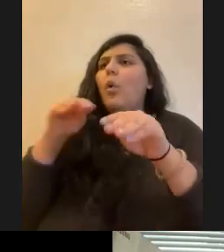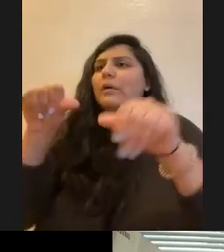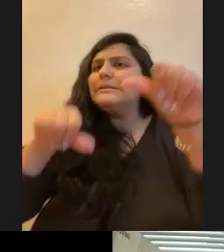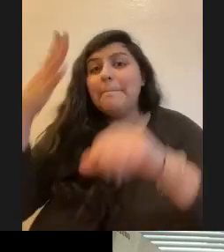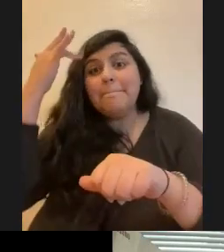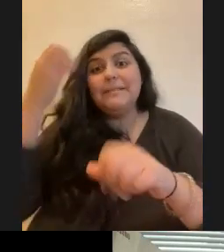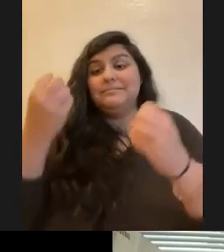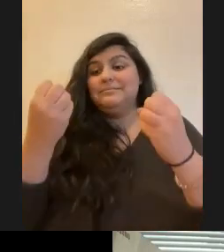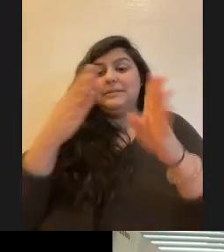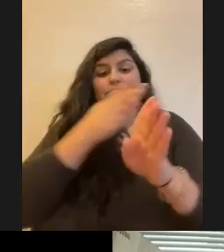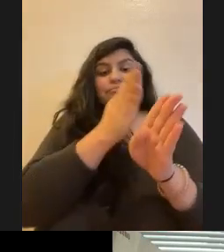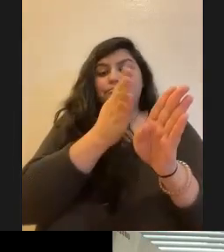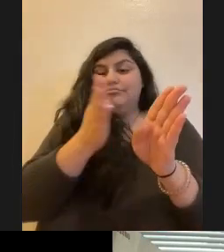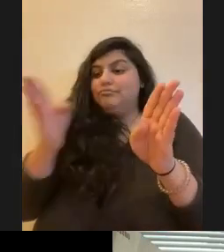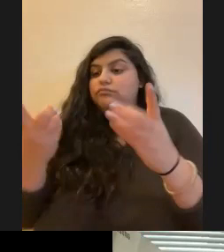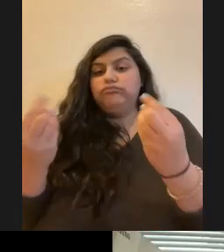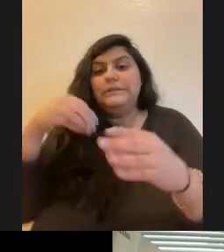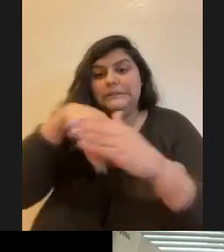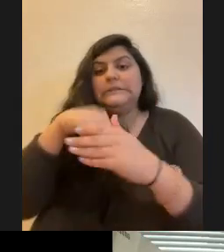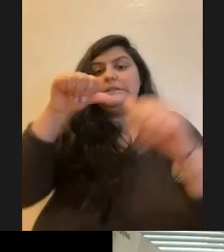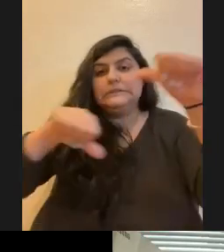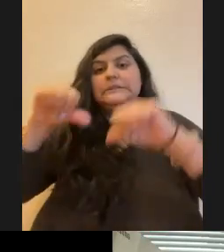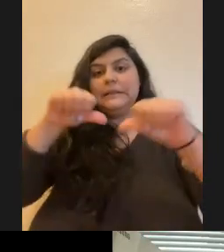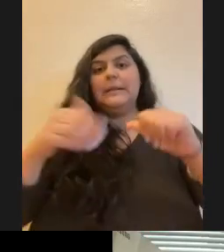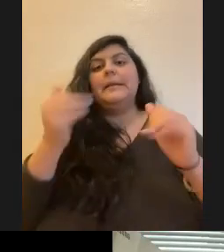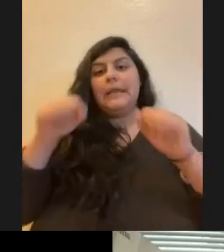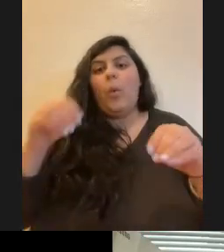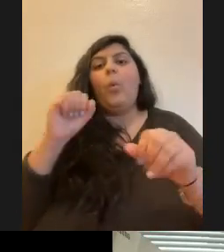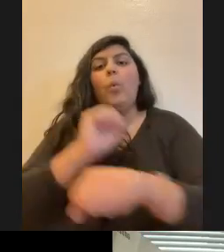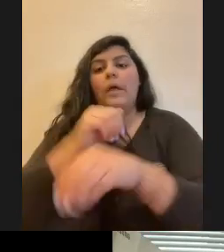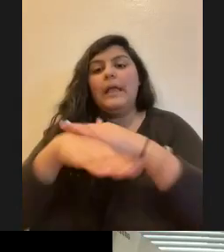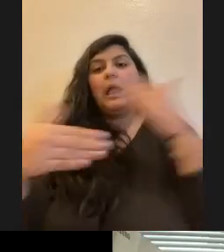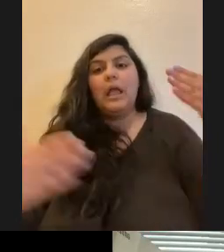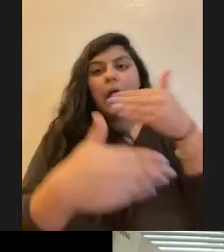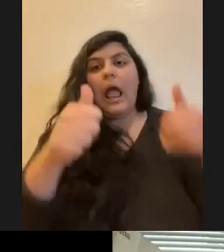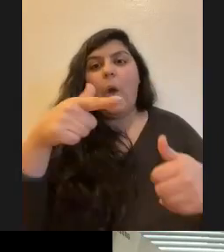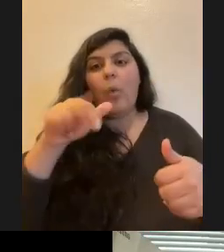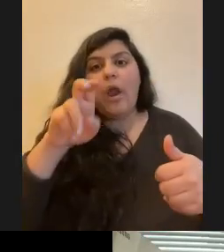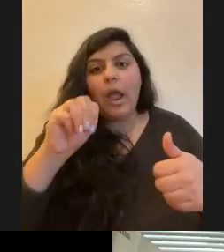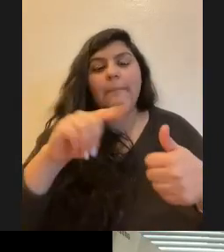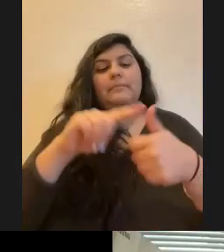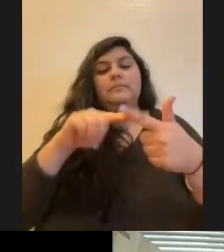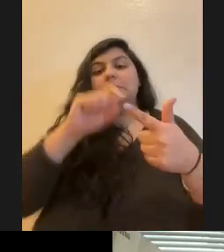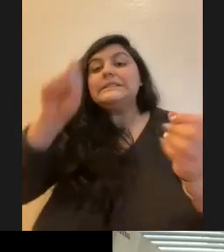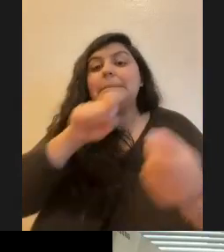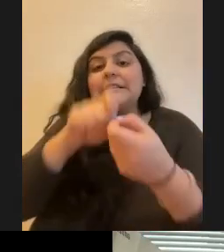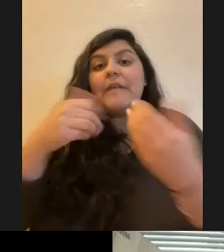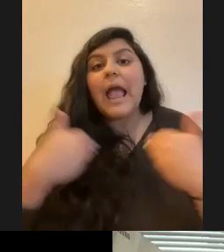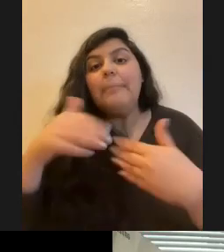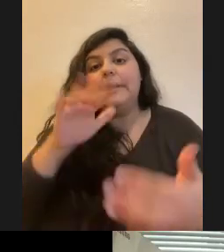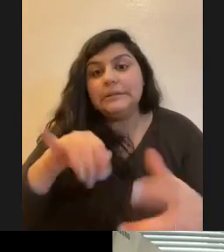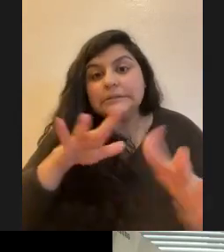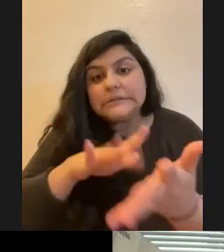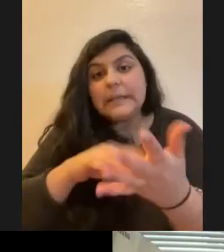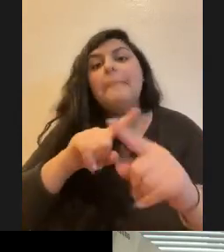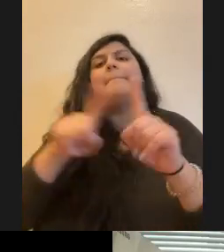types of marine science. You know, you can work in an aquarium, you can work with like specific animals, but eventually I found out that like doing